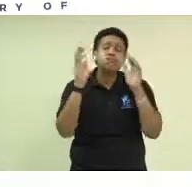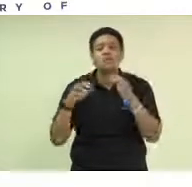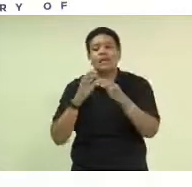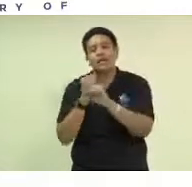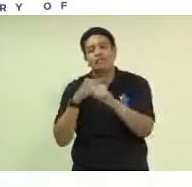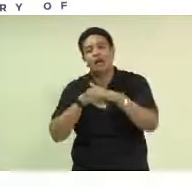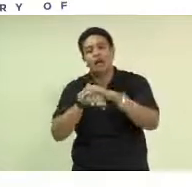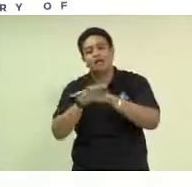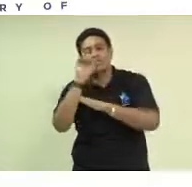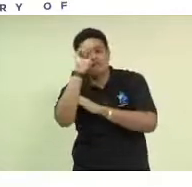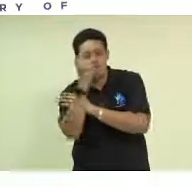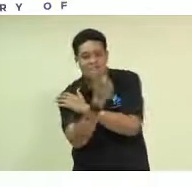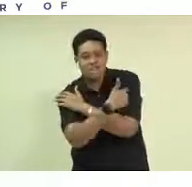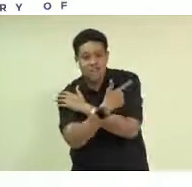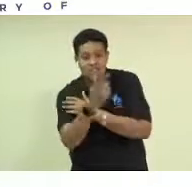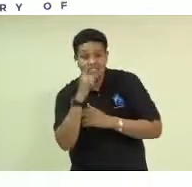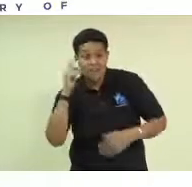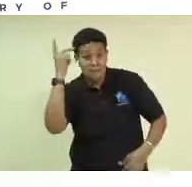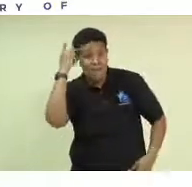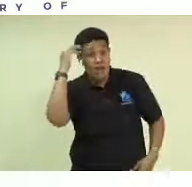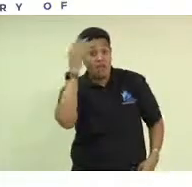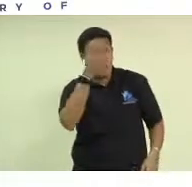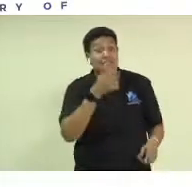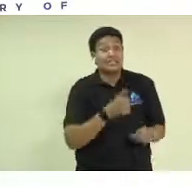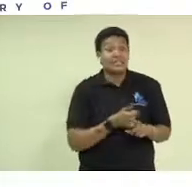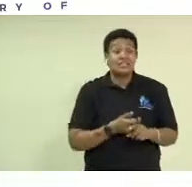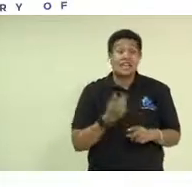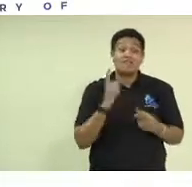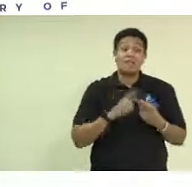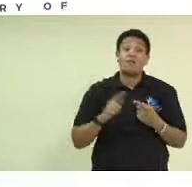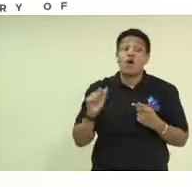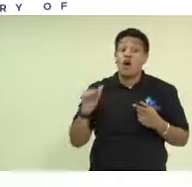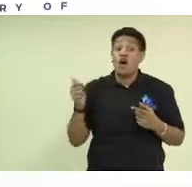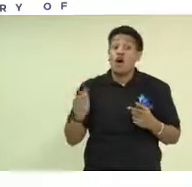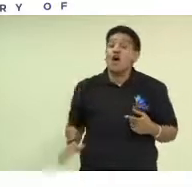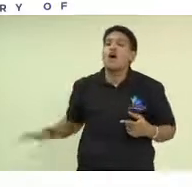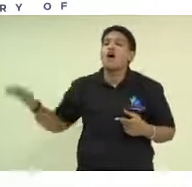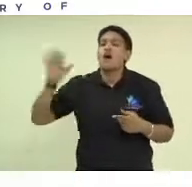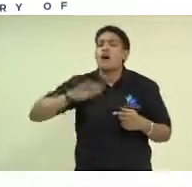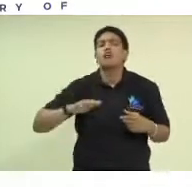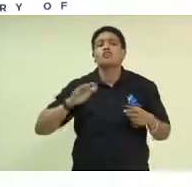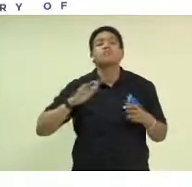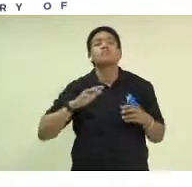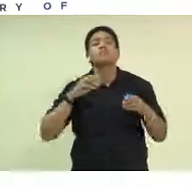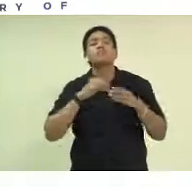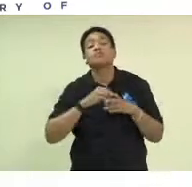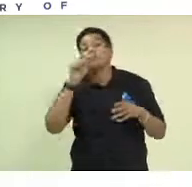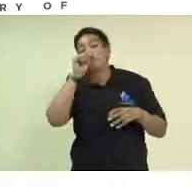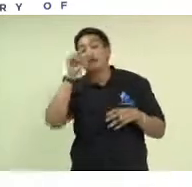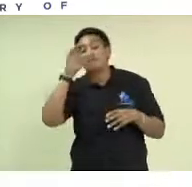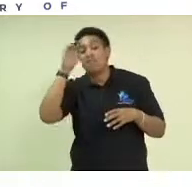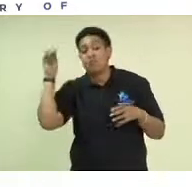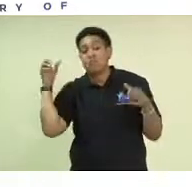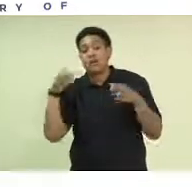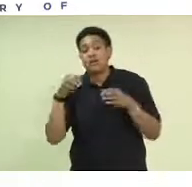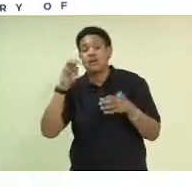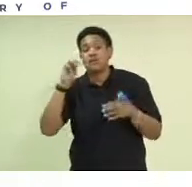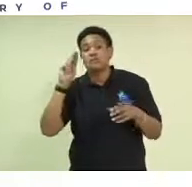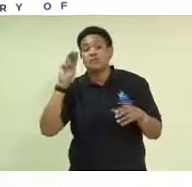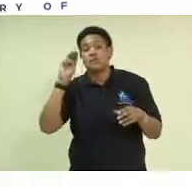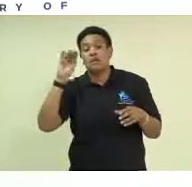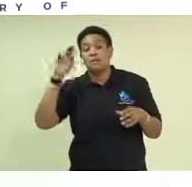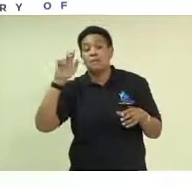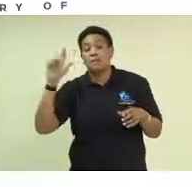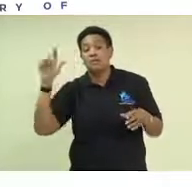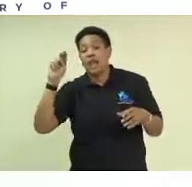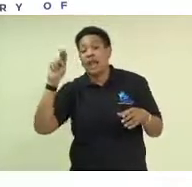access. The Prime Minister and others, even in the private sector, Mr. Mitchell at the NHF and so